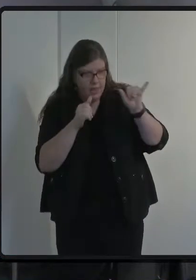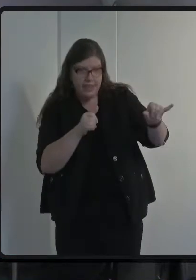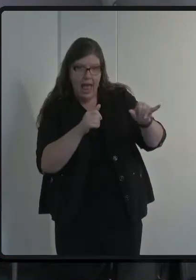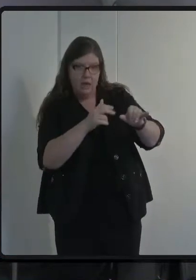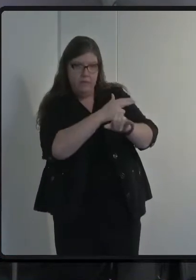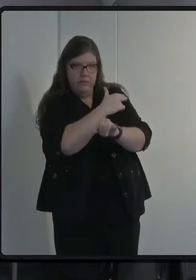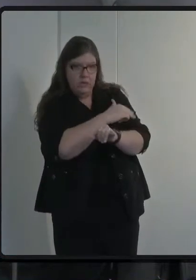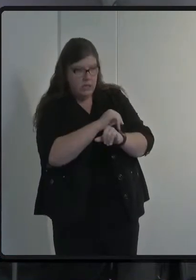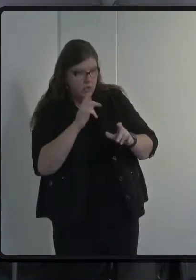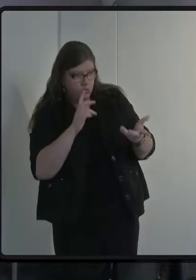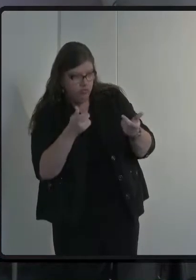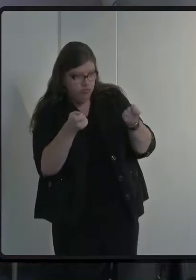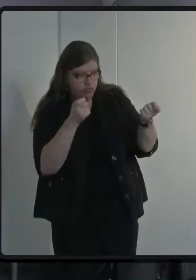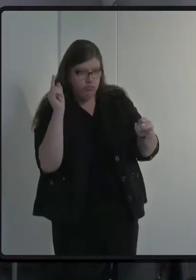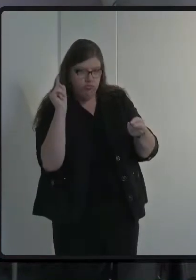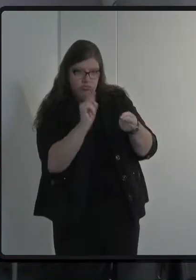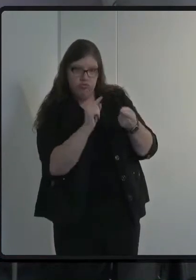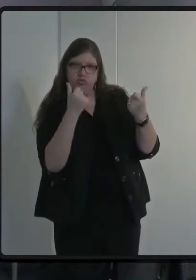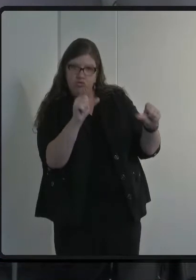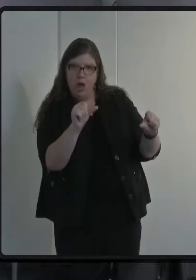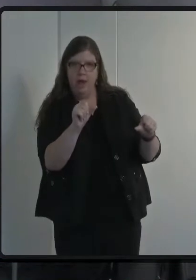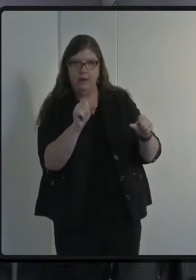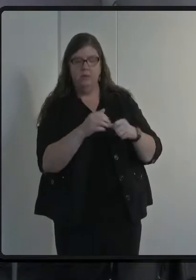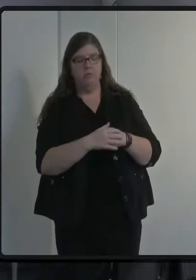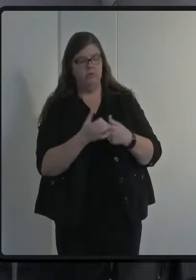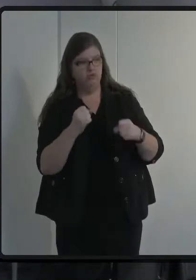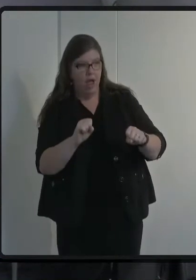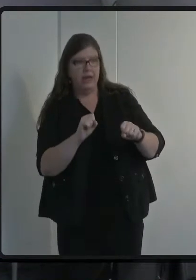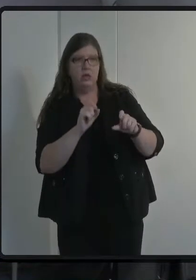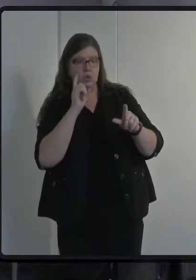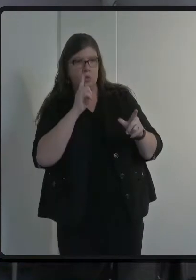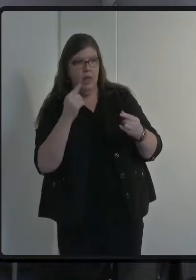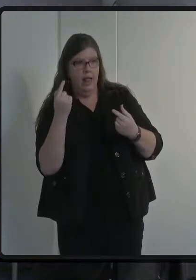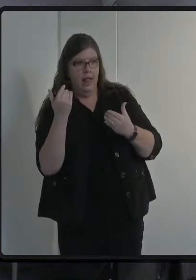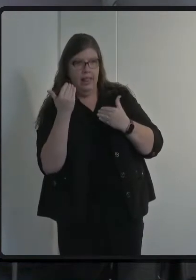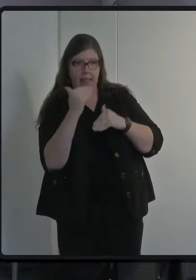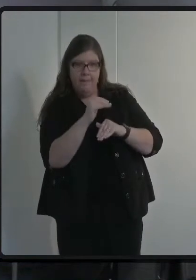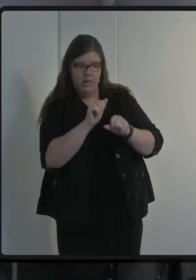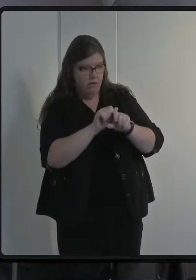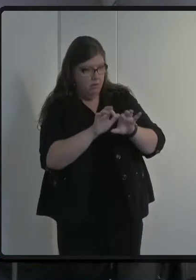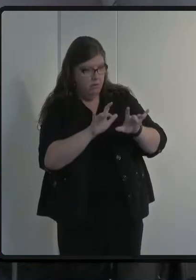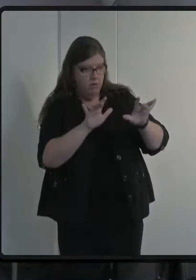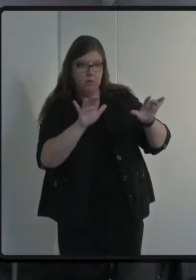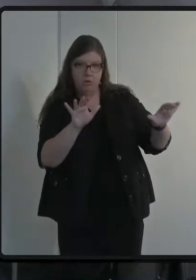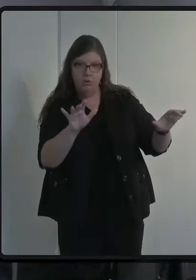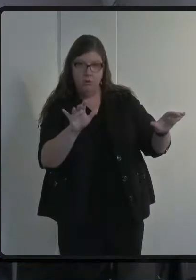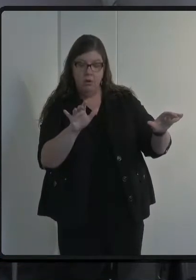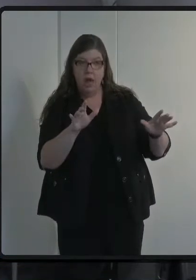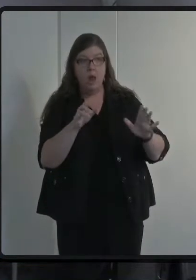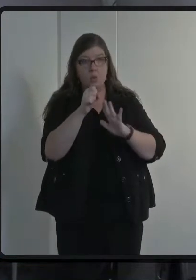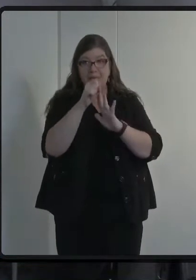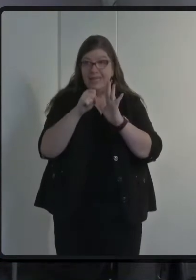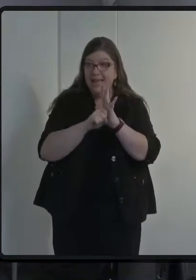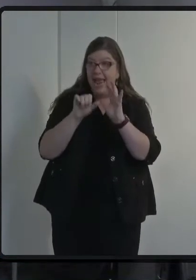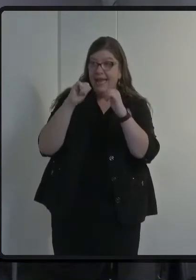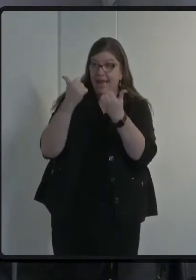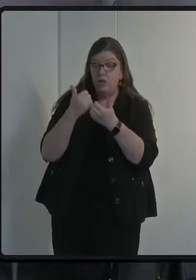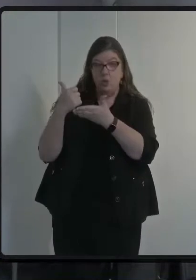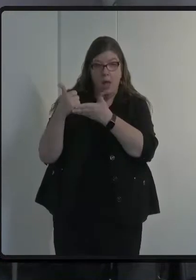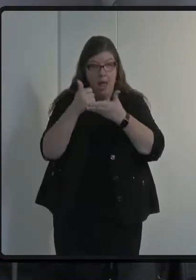to manage this outbreak, to improve infection control protocols, and together with the state agencies, help to